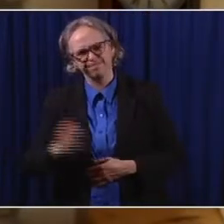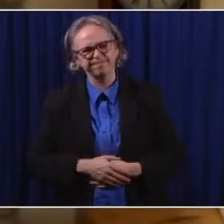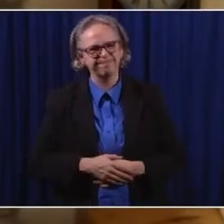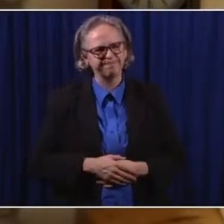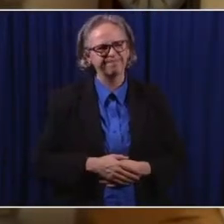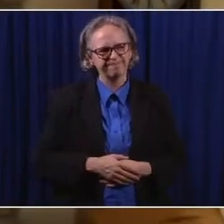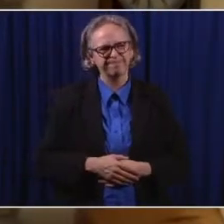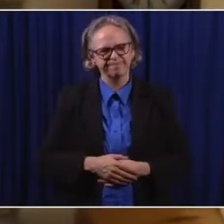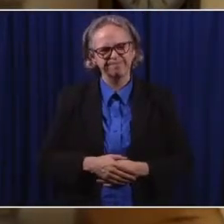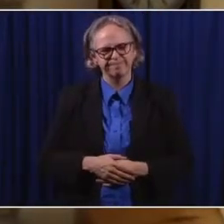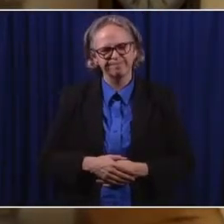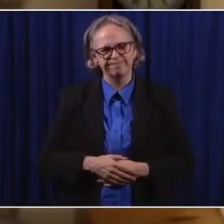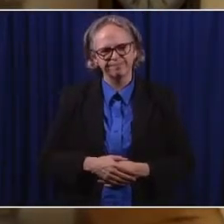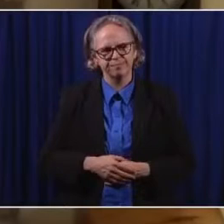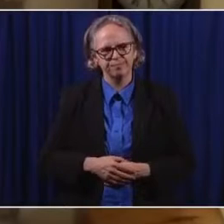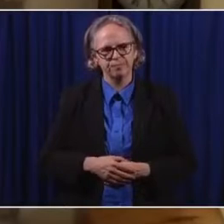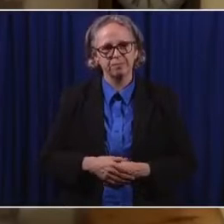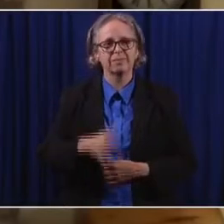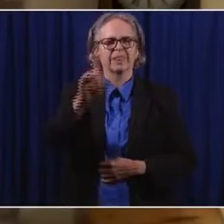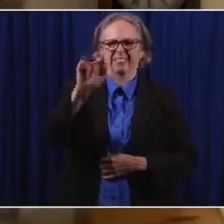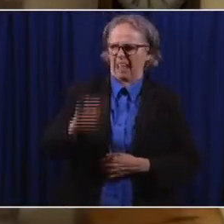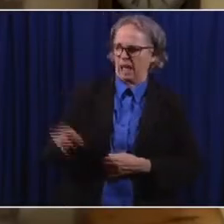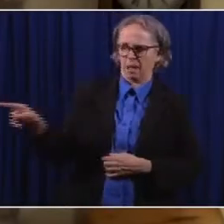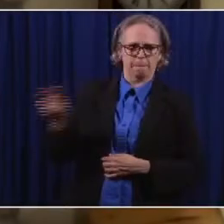This is last week's